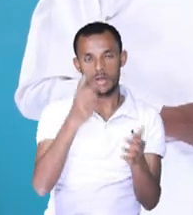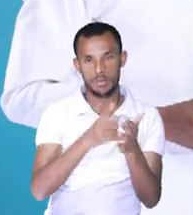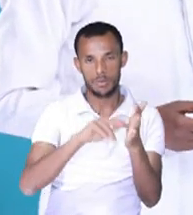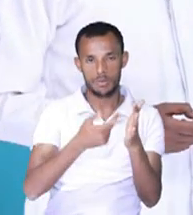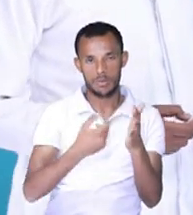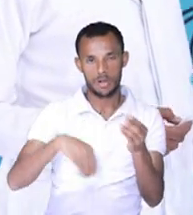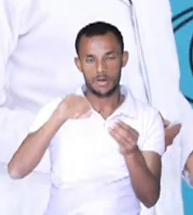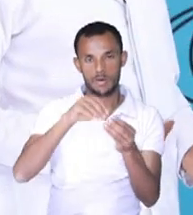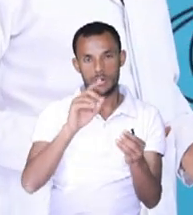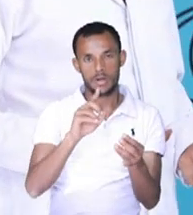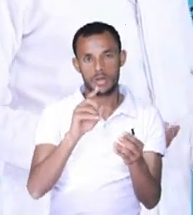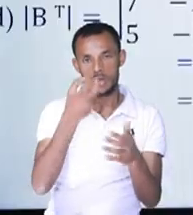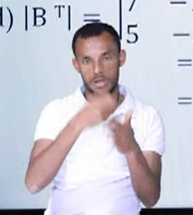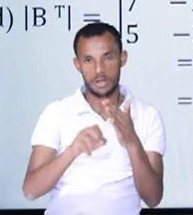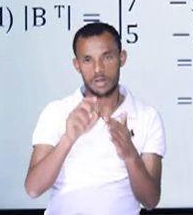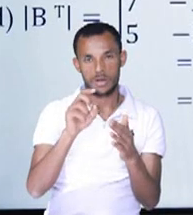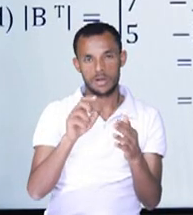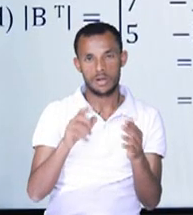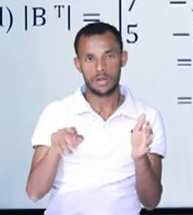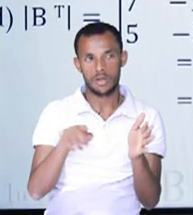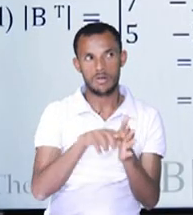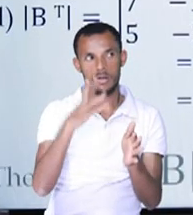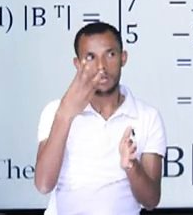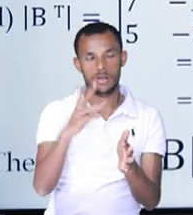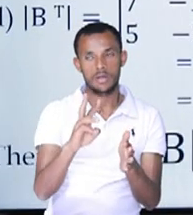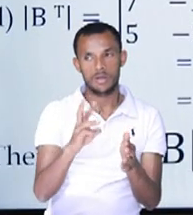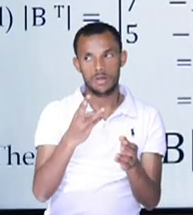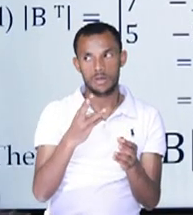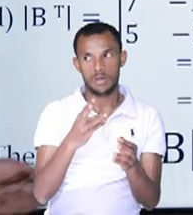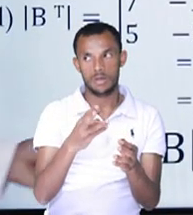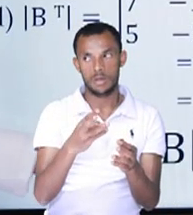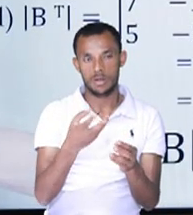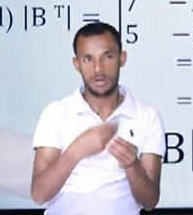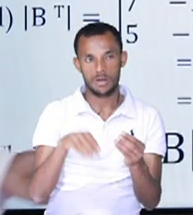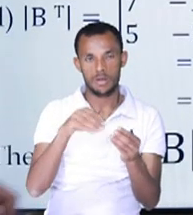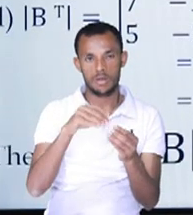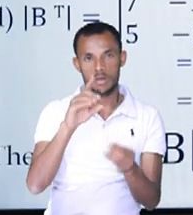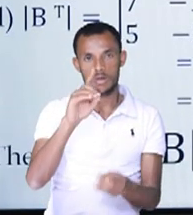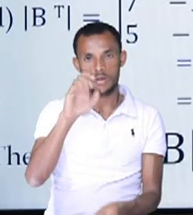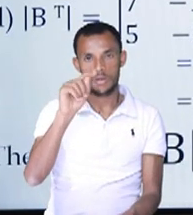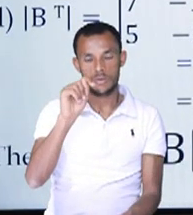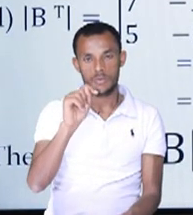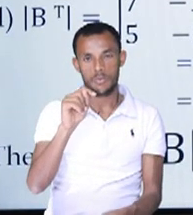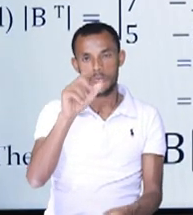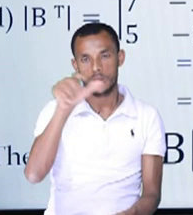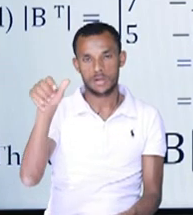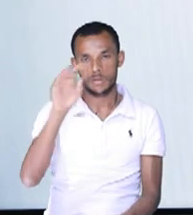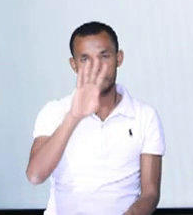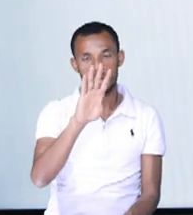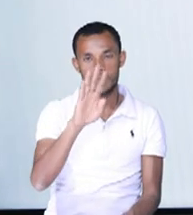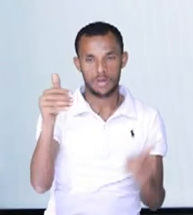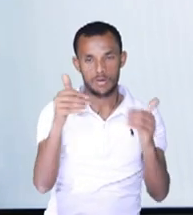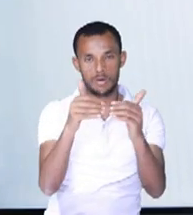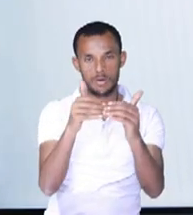plus 5. You will have a result to be negative 16. So what it says? The determinant of matrix B